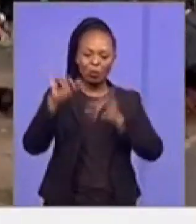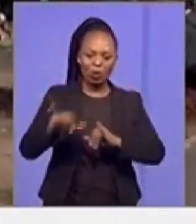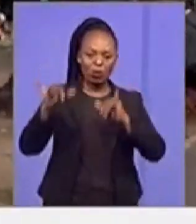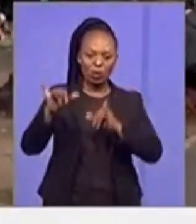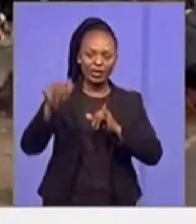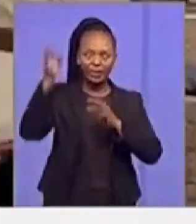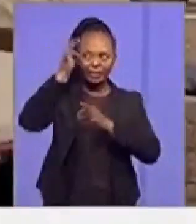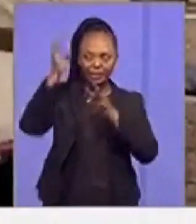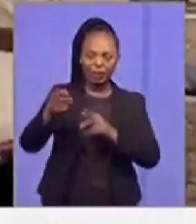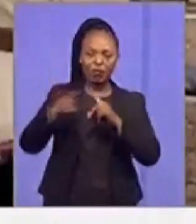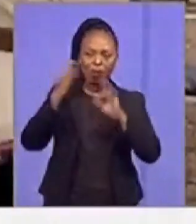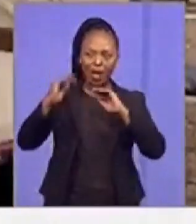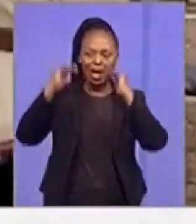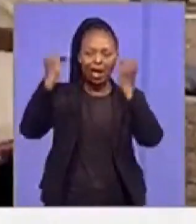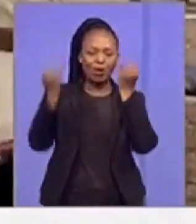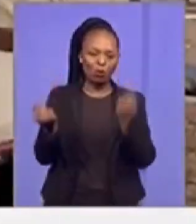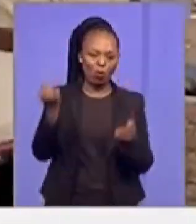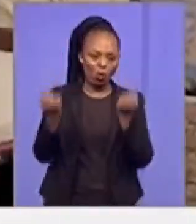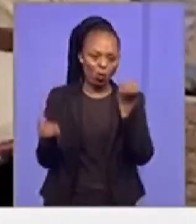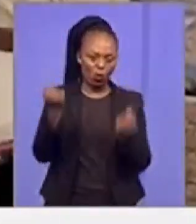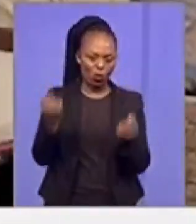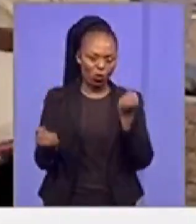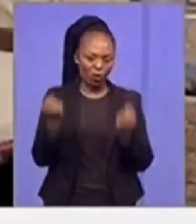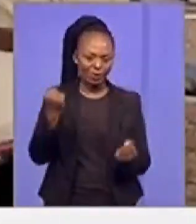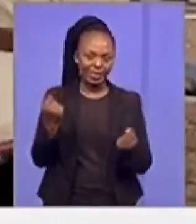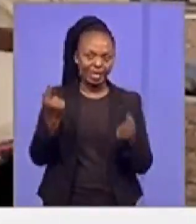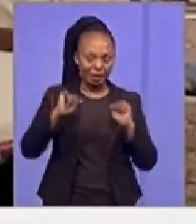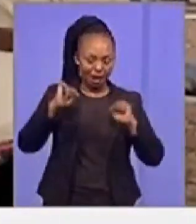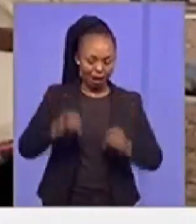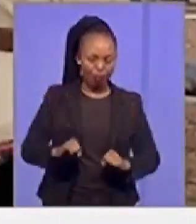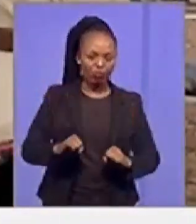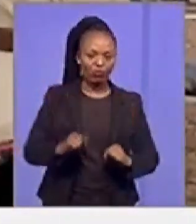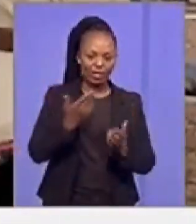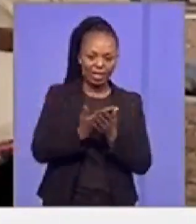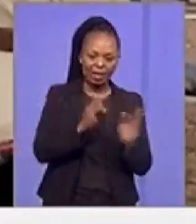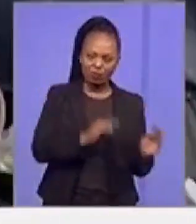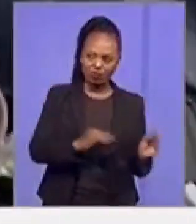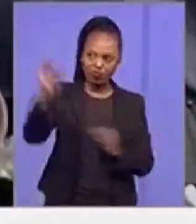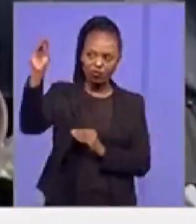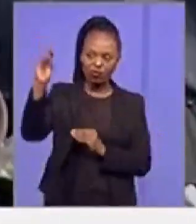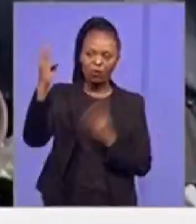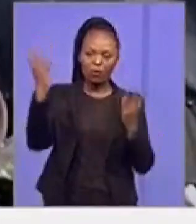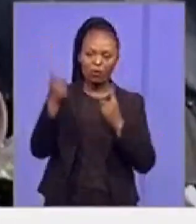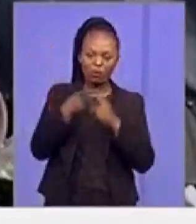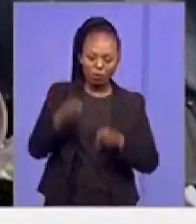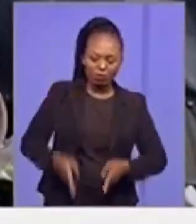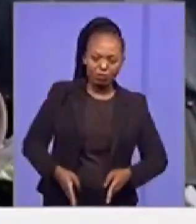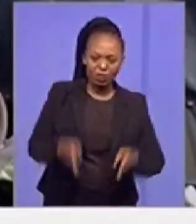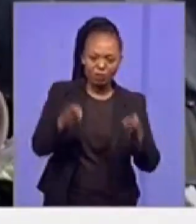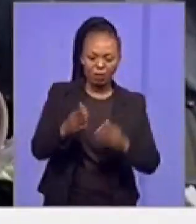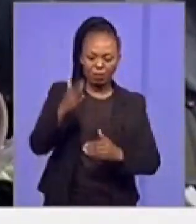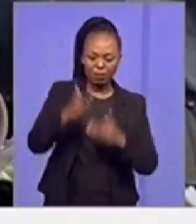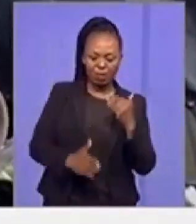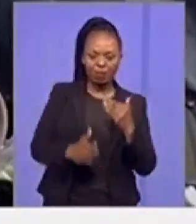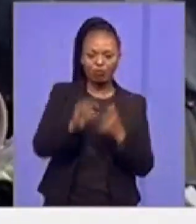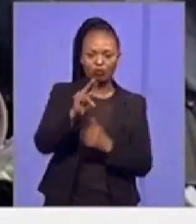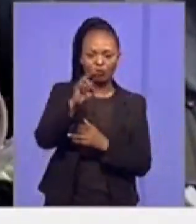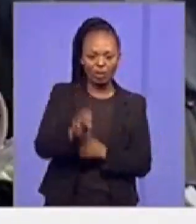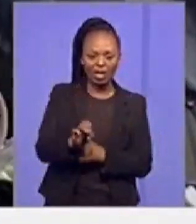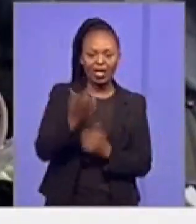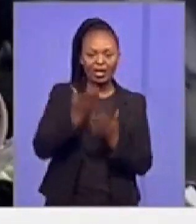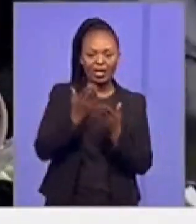tswang lekgotleng le phahameng la dinyewe e ba dumellang ho tlosa batho ba dulang mebileng mafelong a Mmesa ho ba isa dibakeng